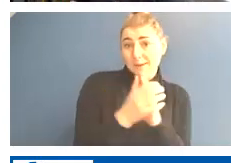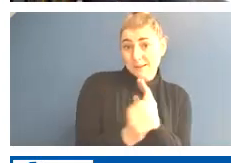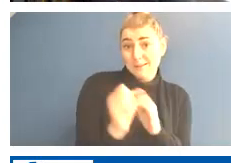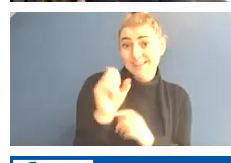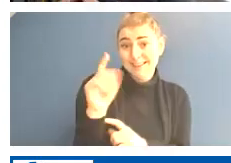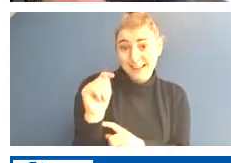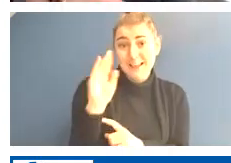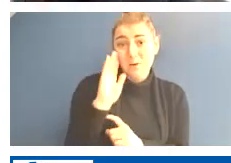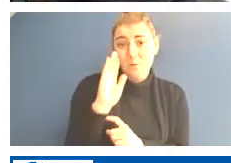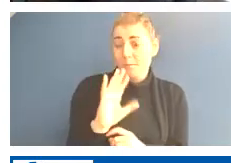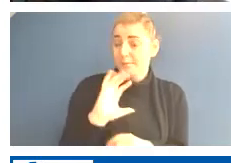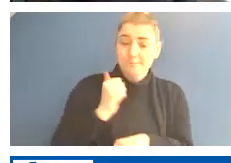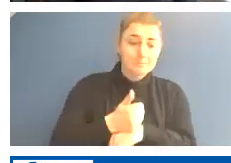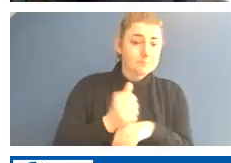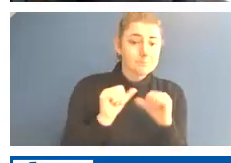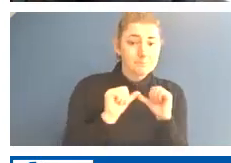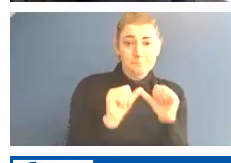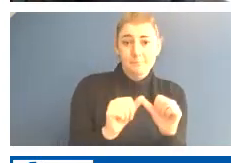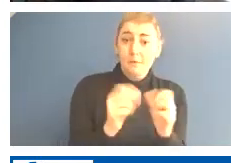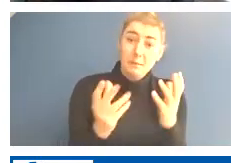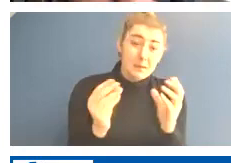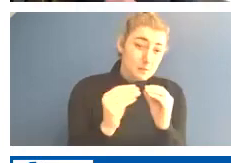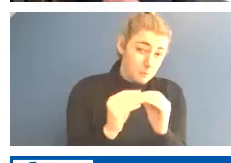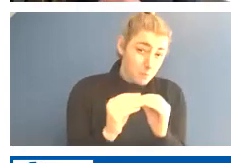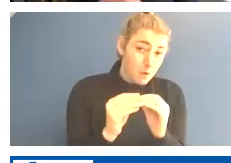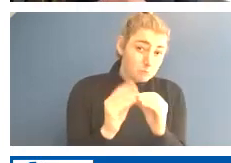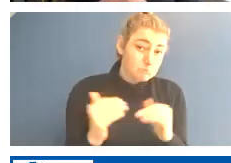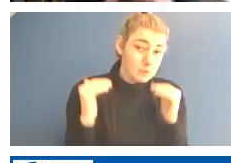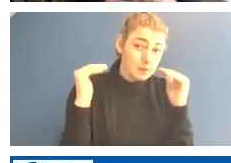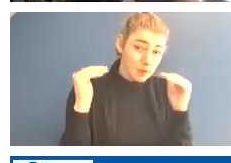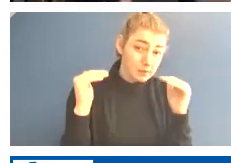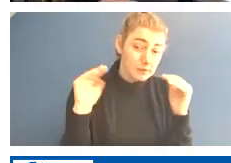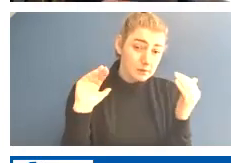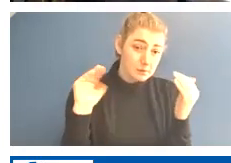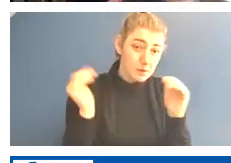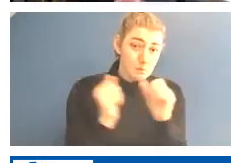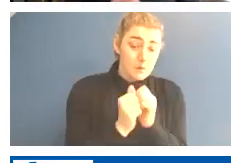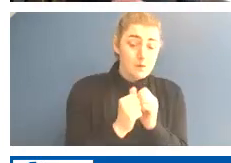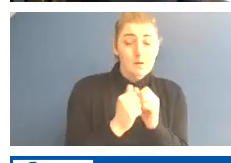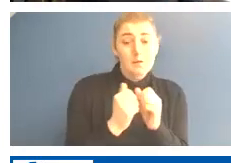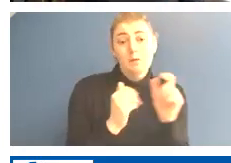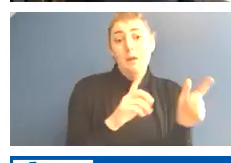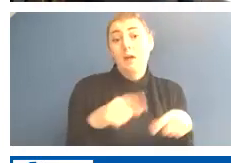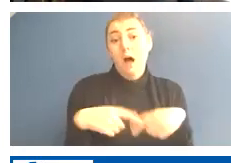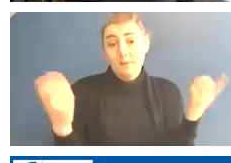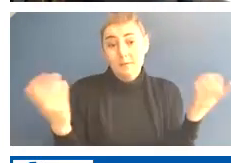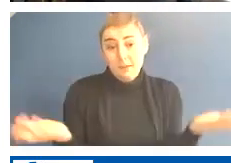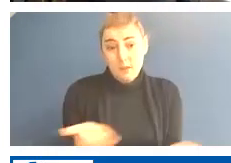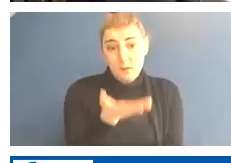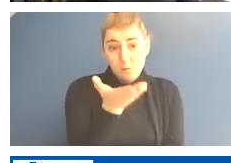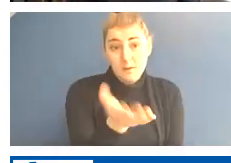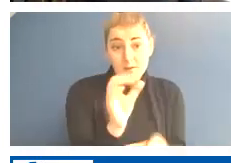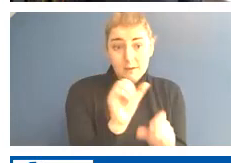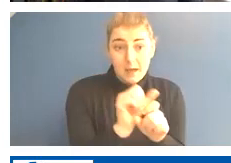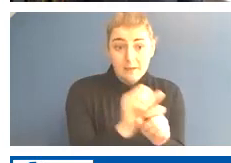be intact, if not a bit more advanced. And we see the opposite here. What this task